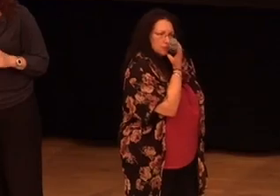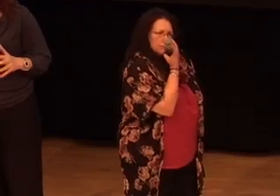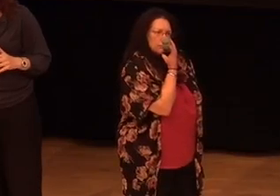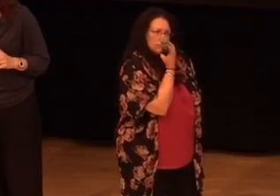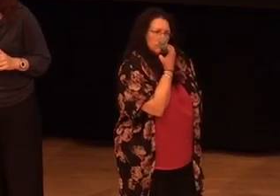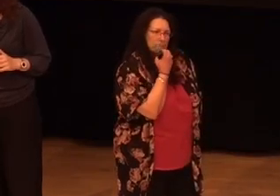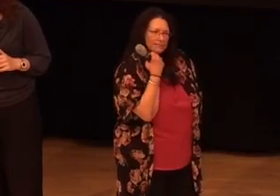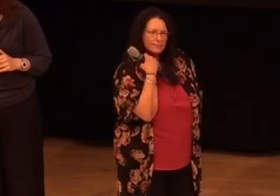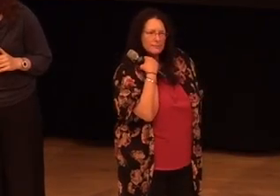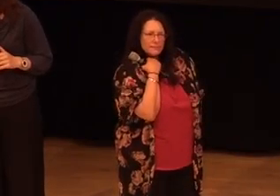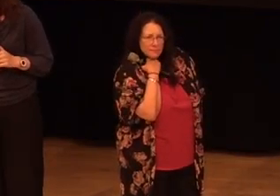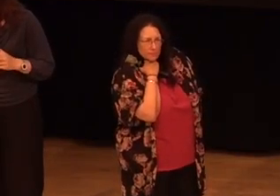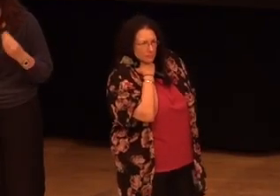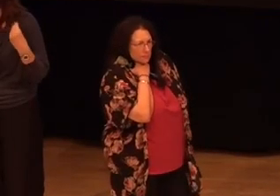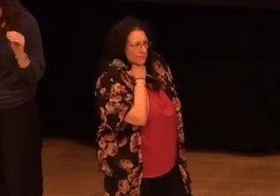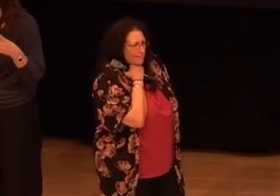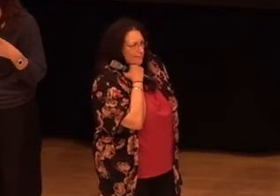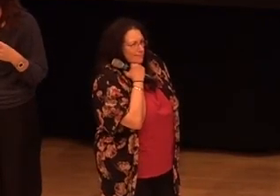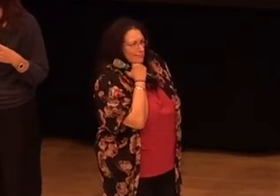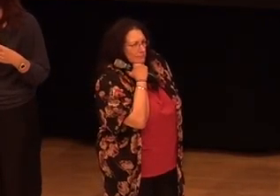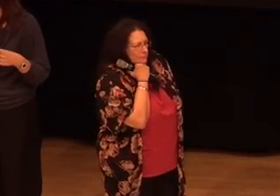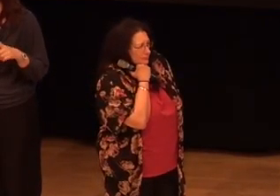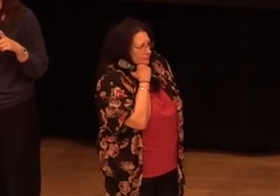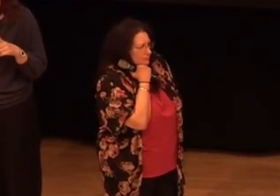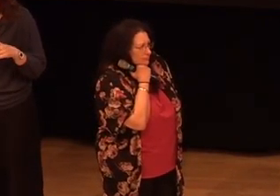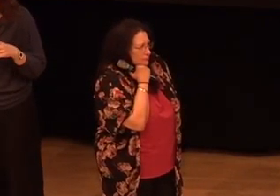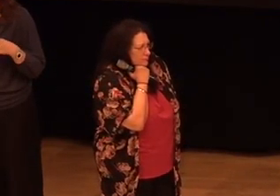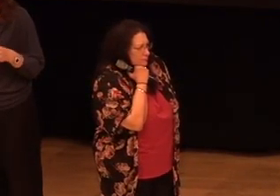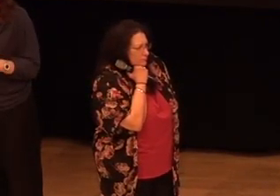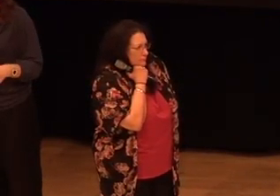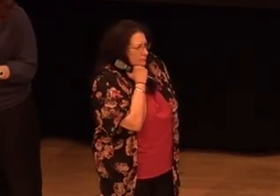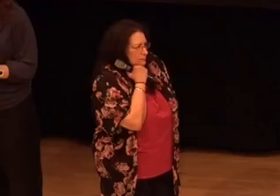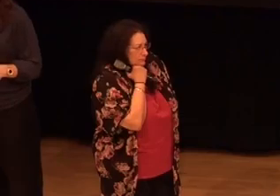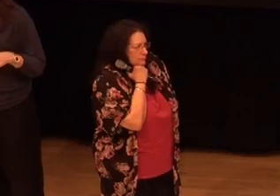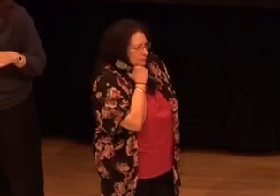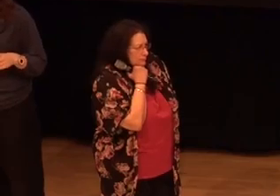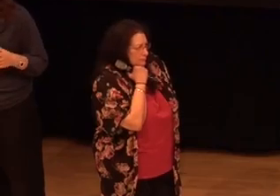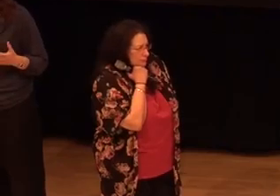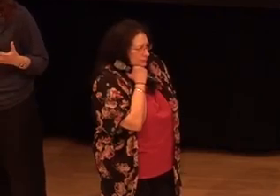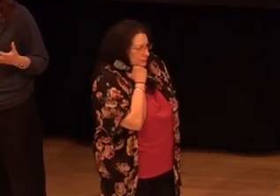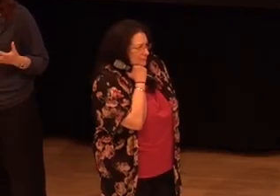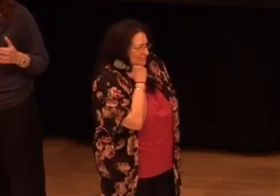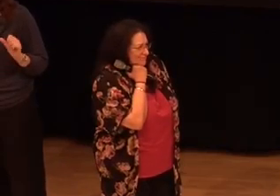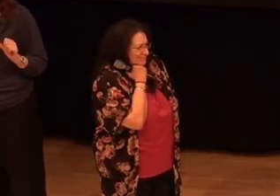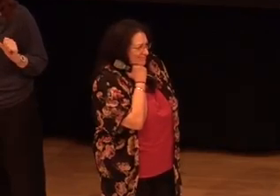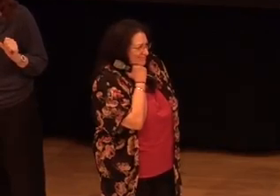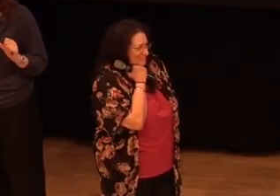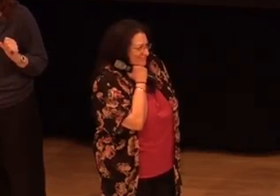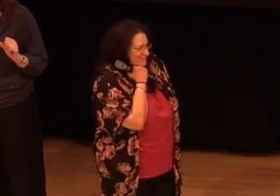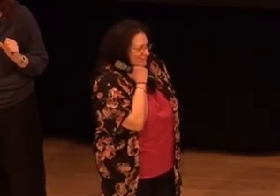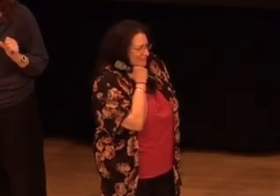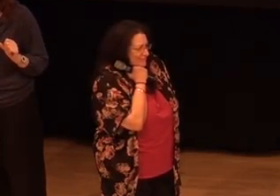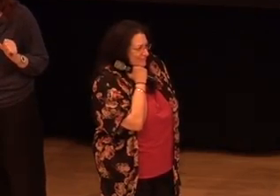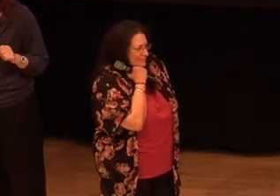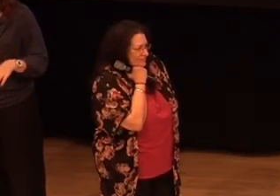be, we'll be selling to TV stations, but that won't be till next year. So really we can, you know, it can be a bit of a long, slow burn.